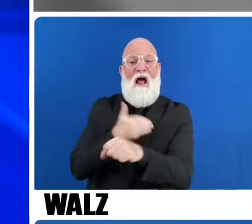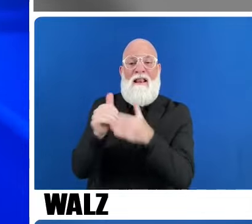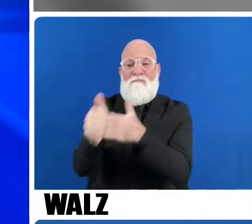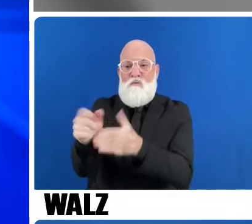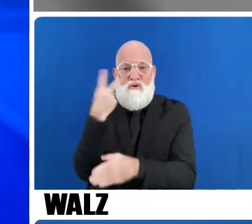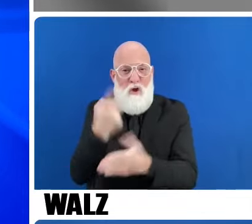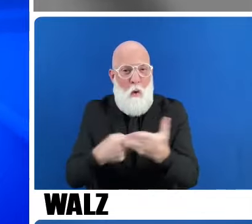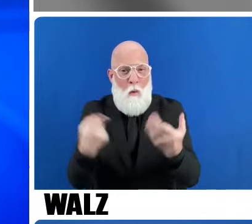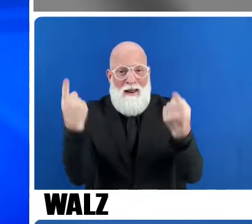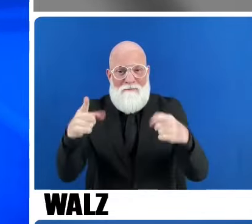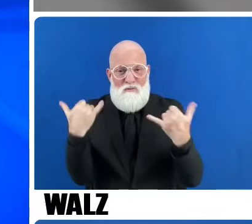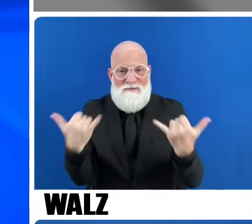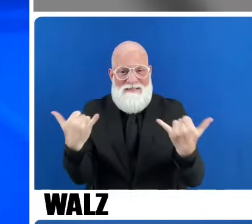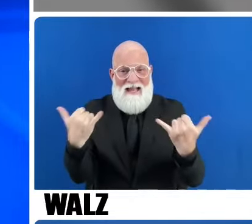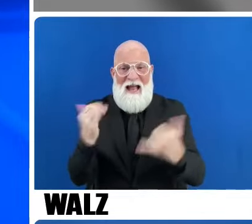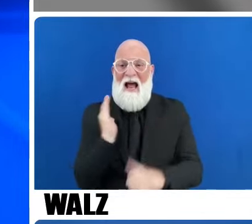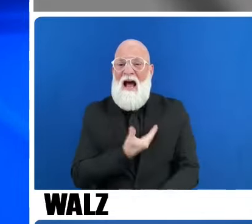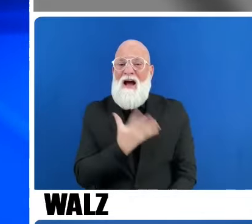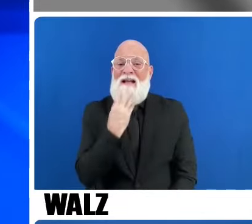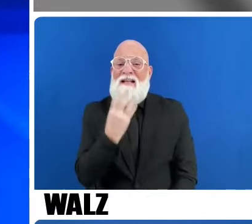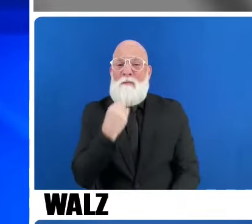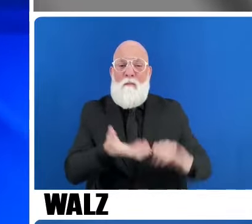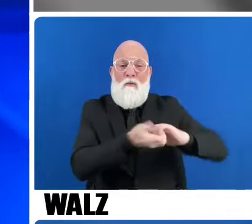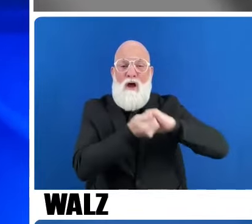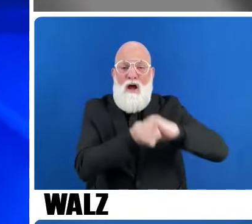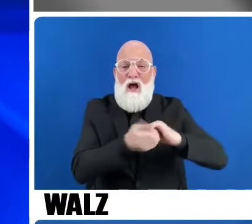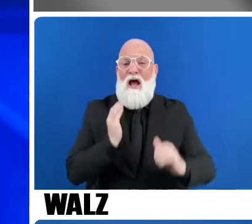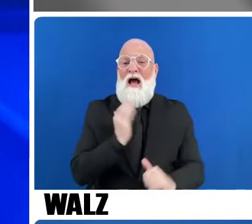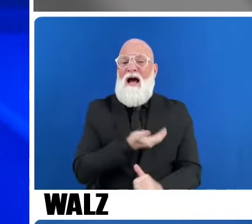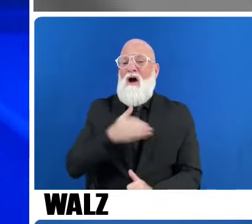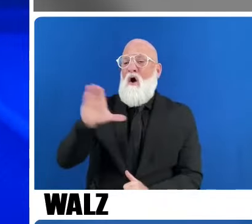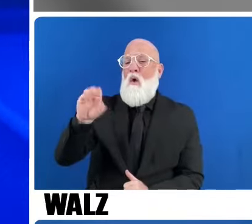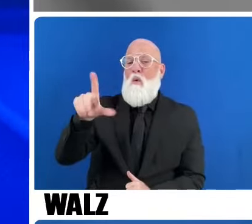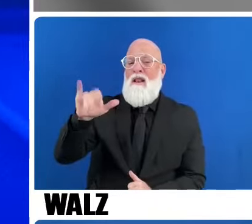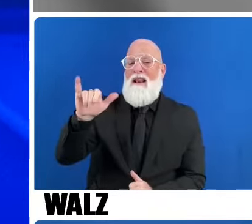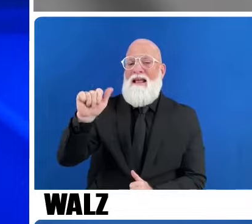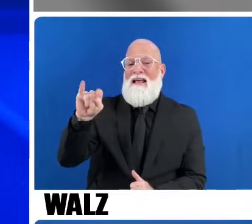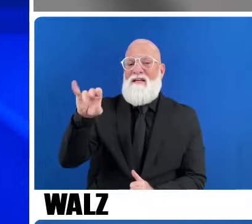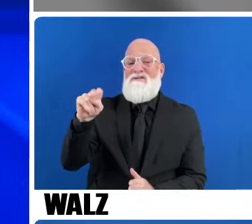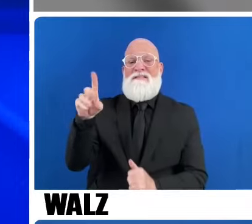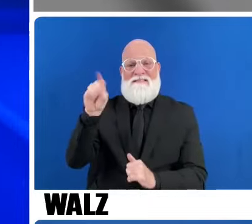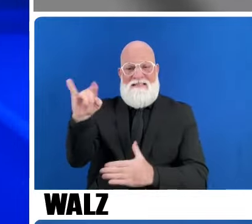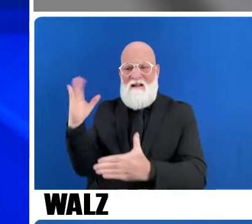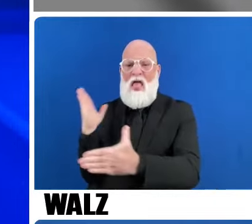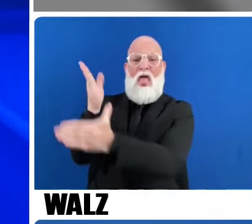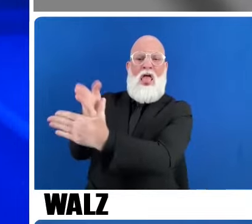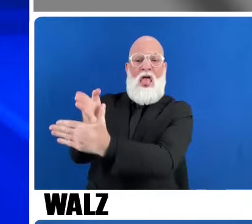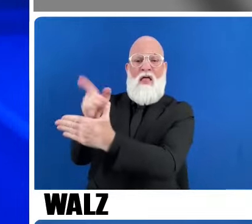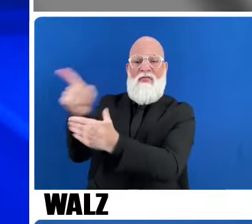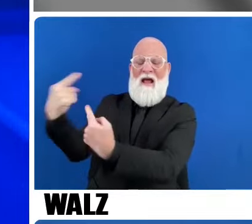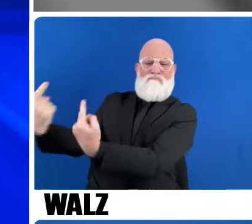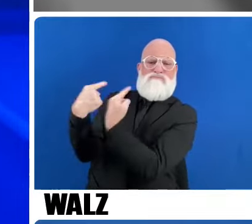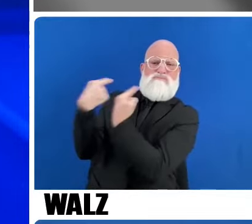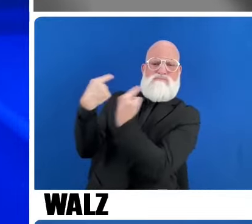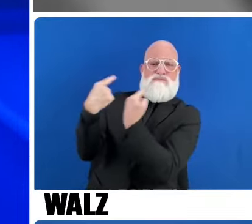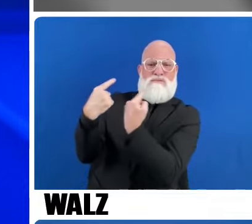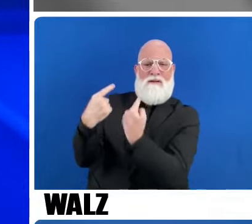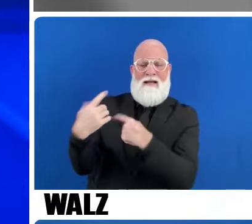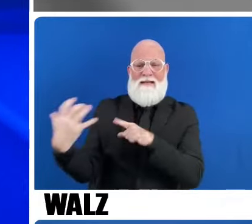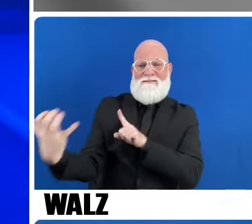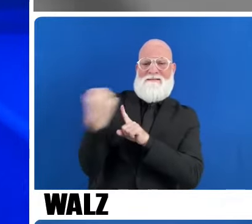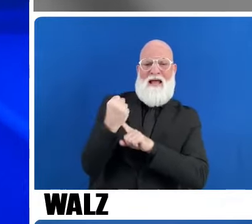Israeli partners and our coalition, able to stop the incoming attack. But what's fundamental here is that steady leadership is going to